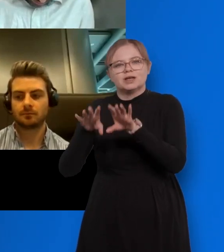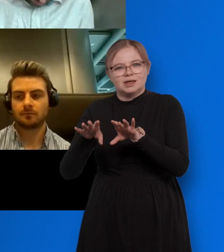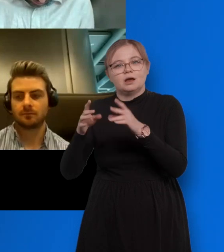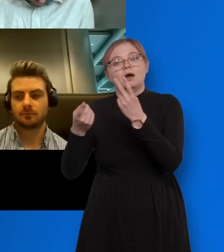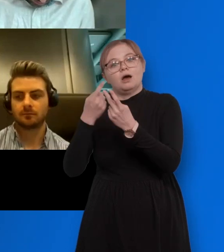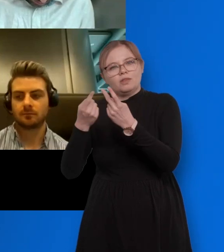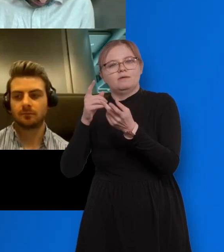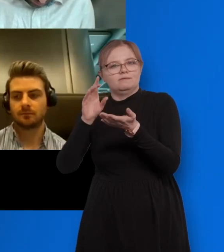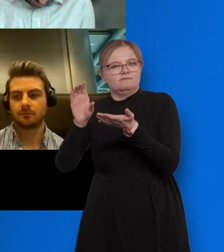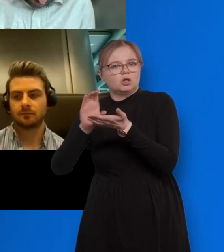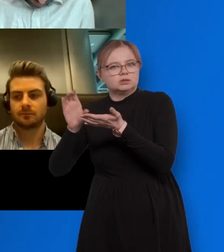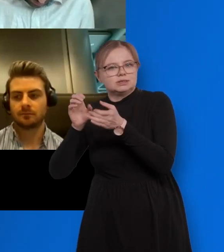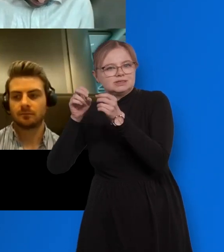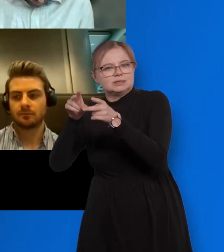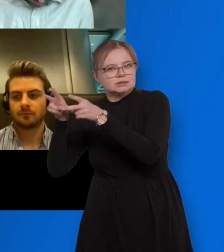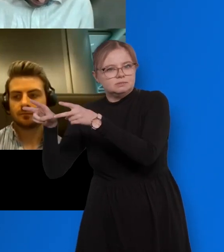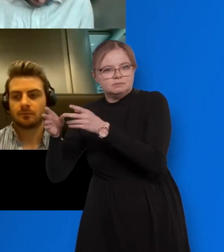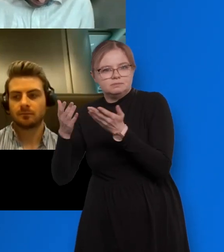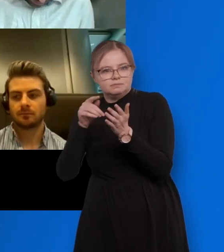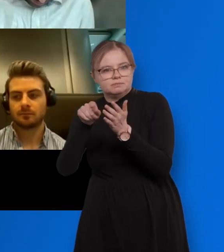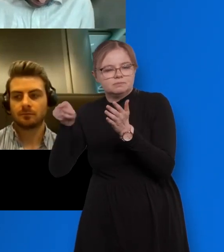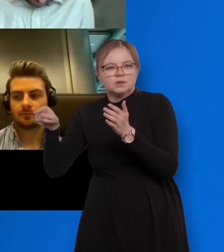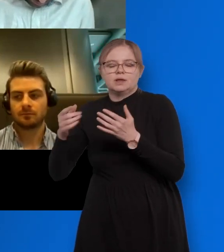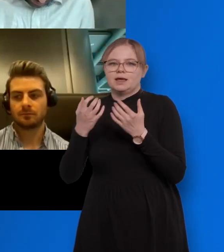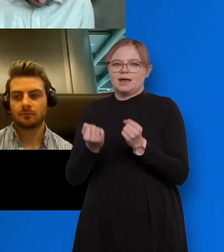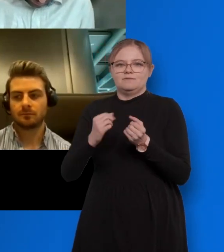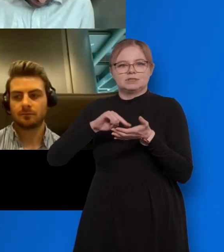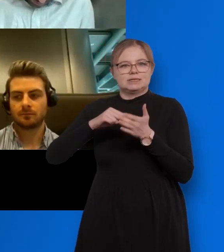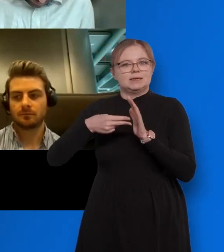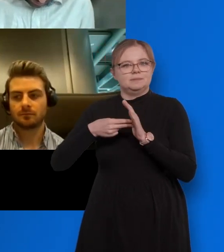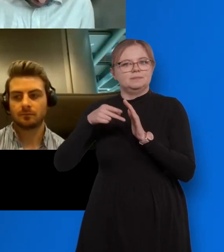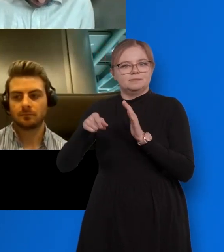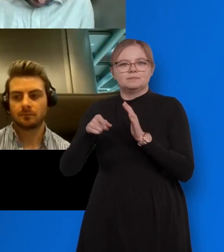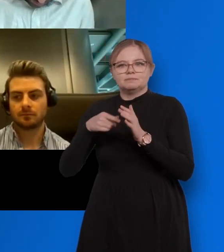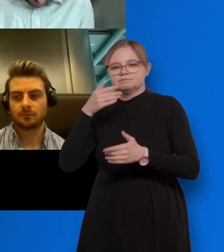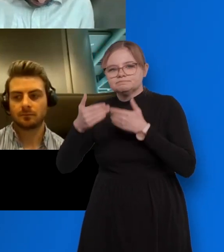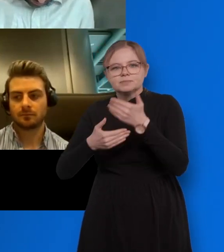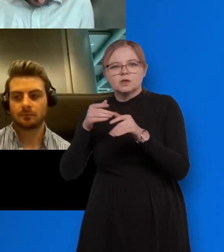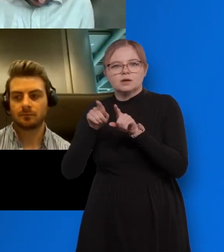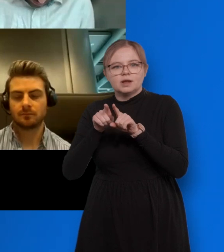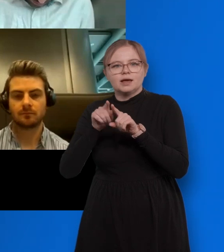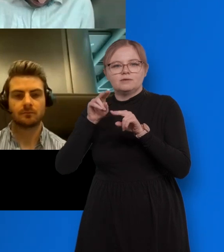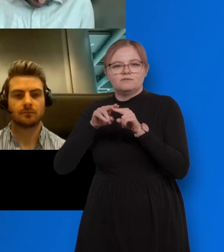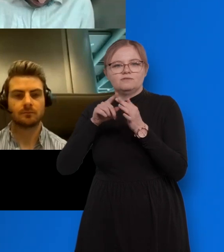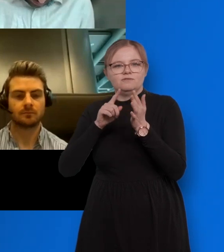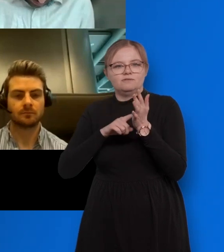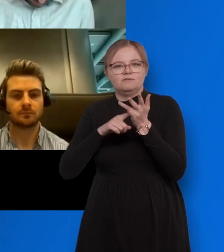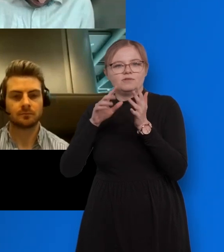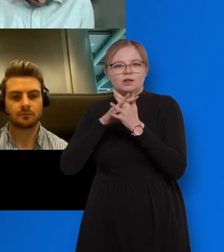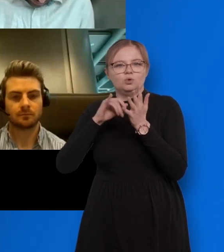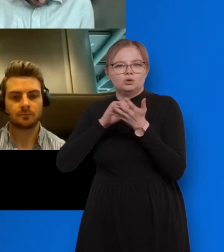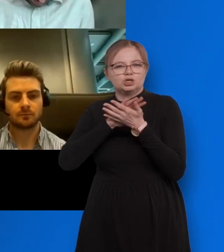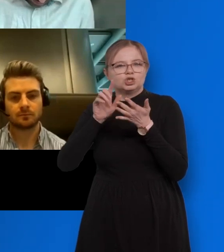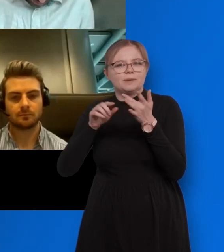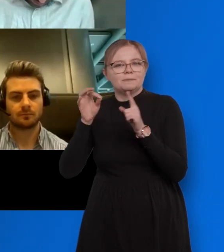funding systems as elsewhere, there are schemes that run more like fellowships than project-based allocations. And obviously